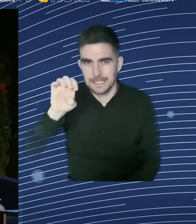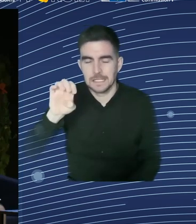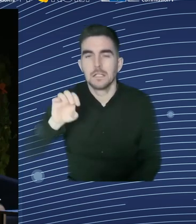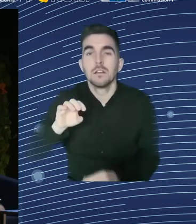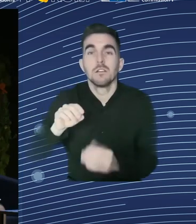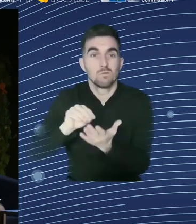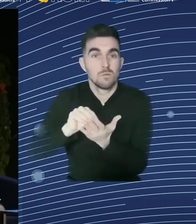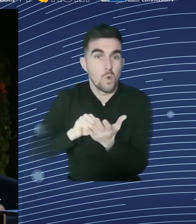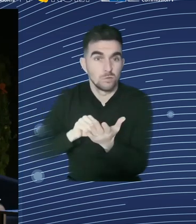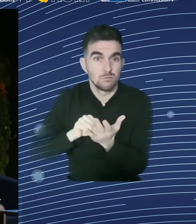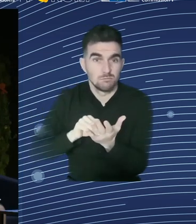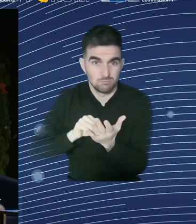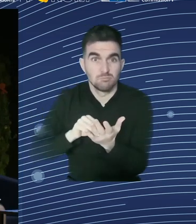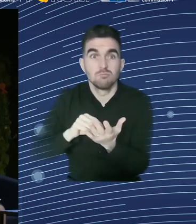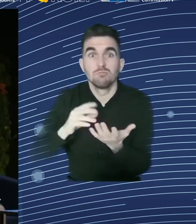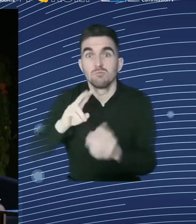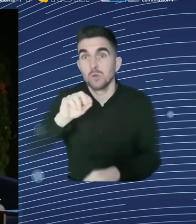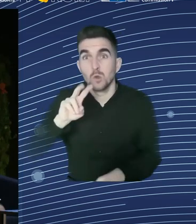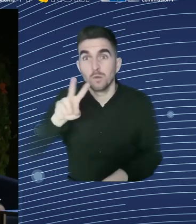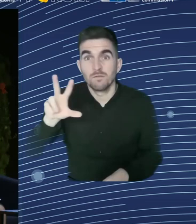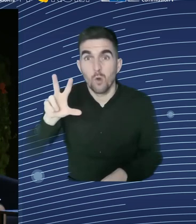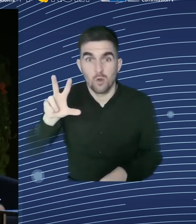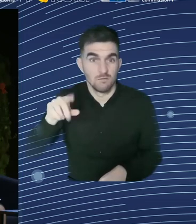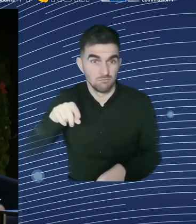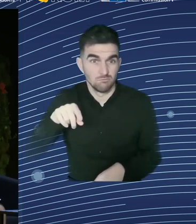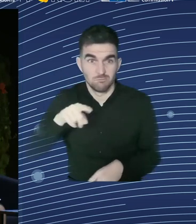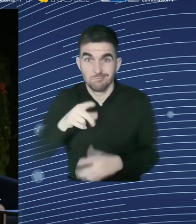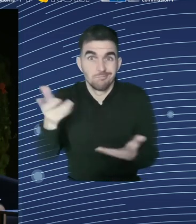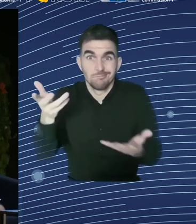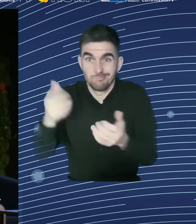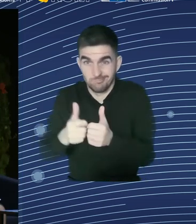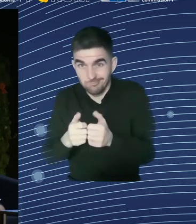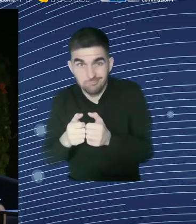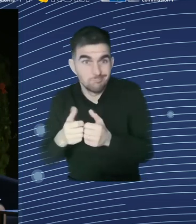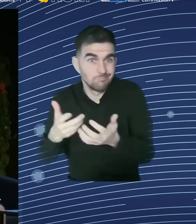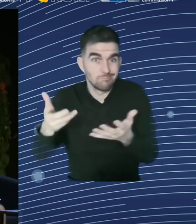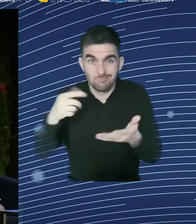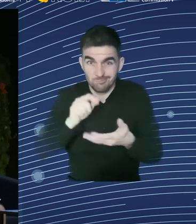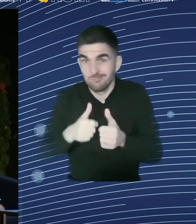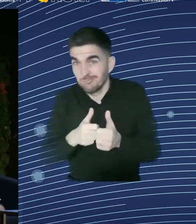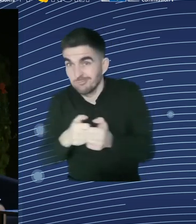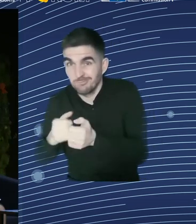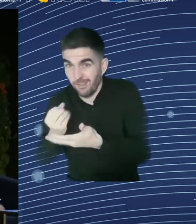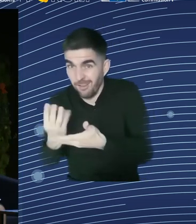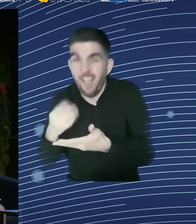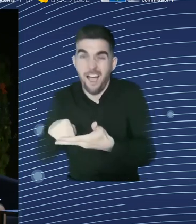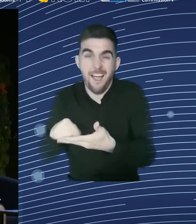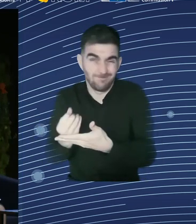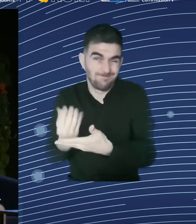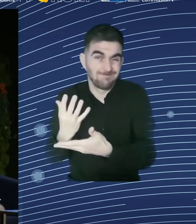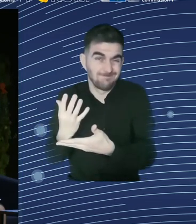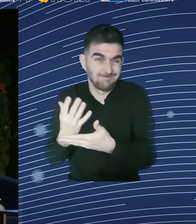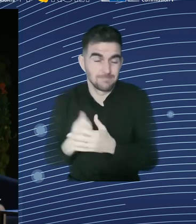session, it's a pleasure to welcome two of the authors of this review. Please welcome Nora